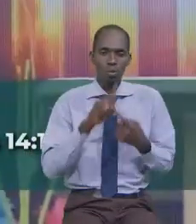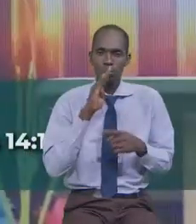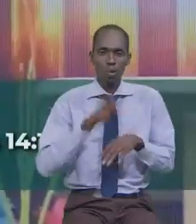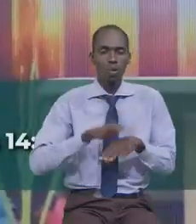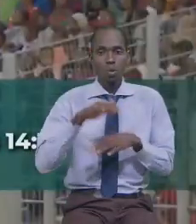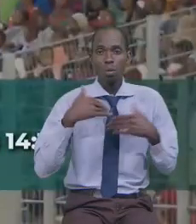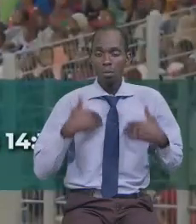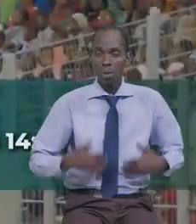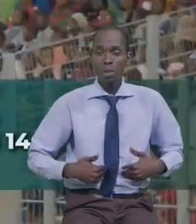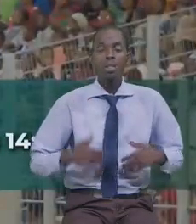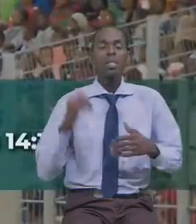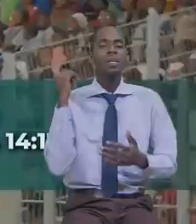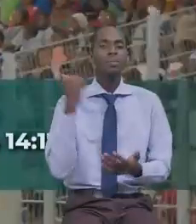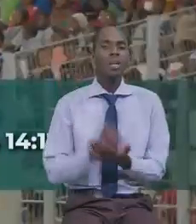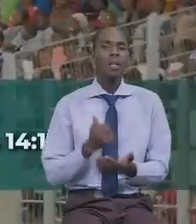Amen.